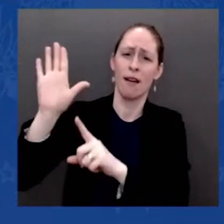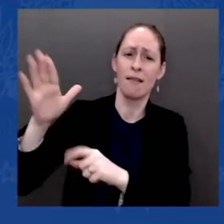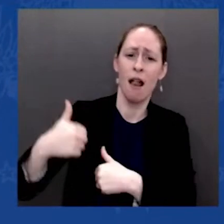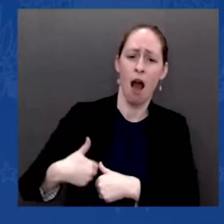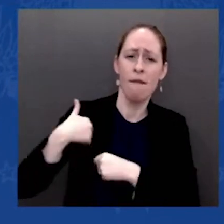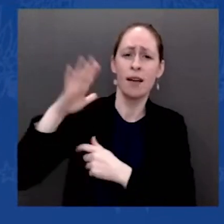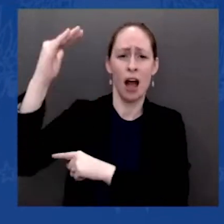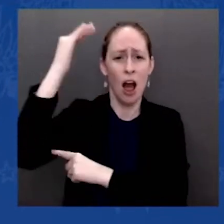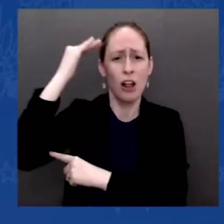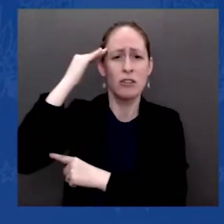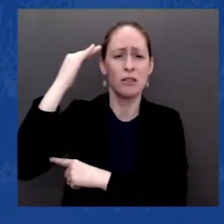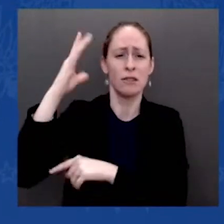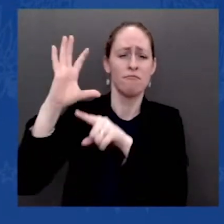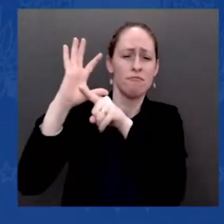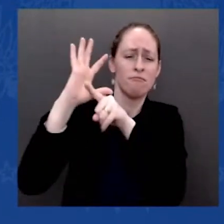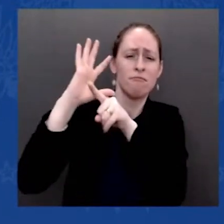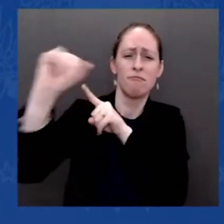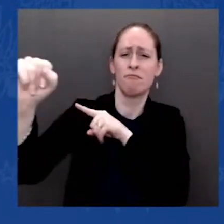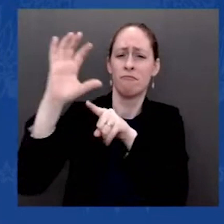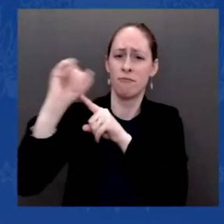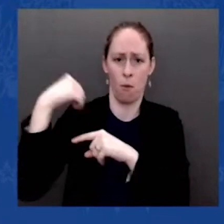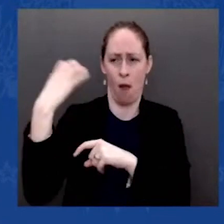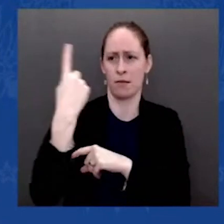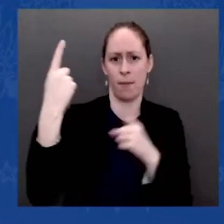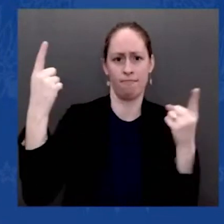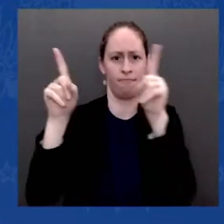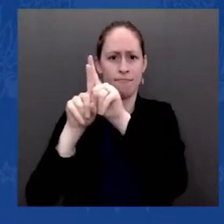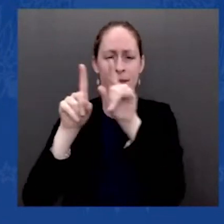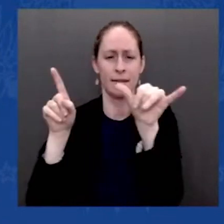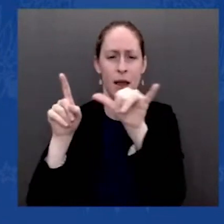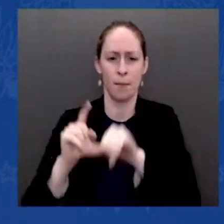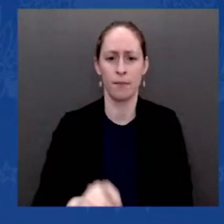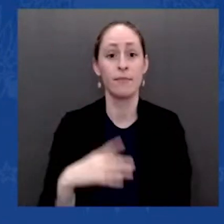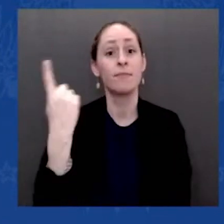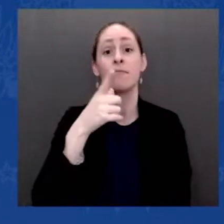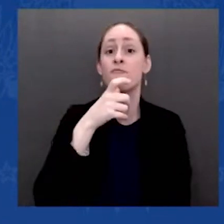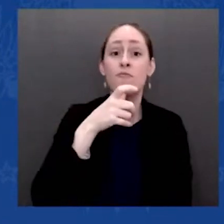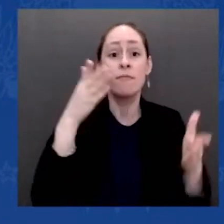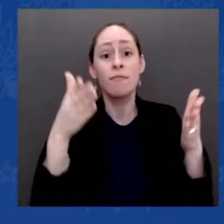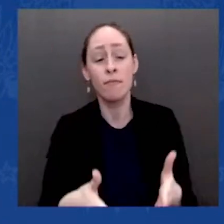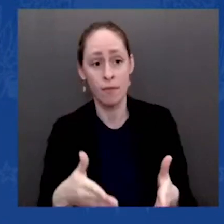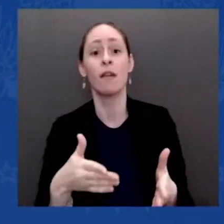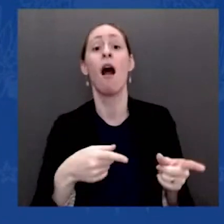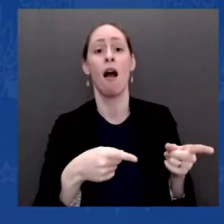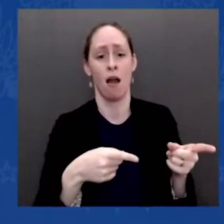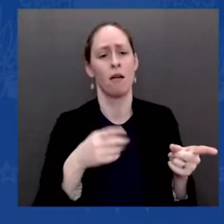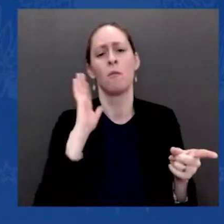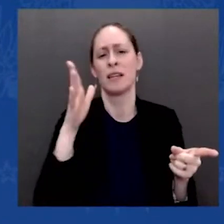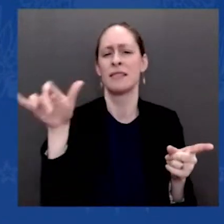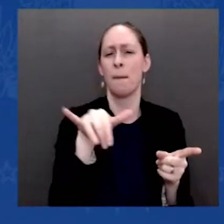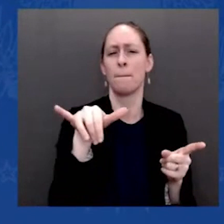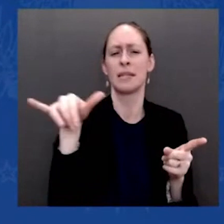The person I will nominate will be someone with extraordinary qualifications, character, experience, and